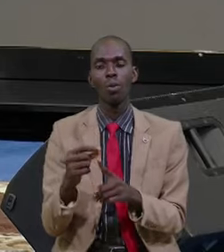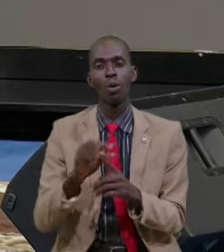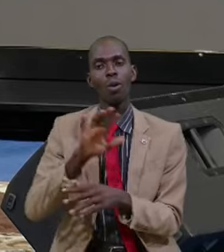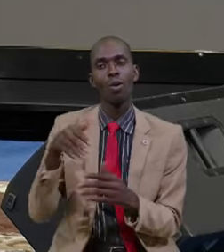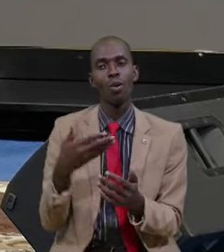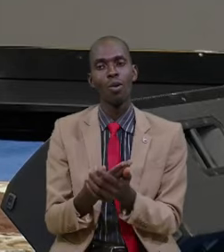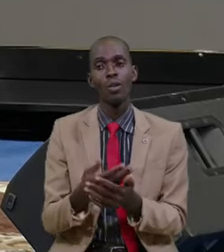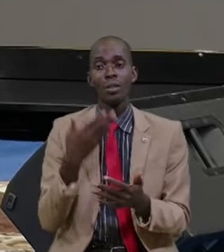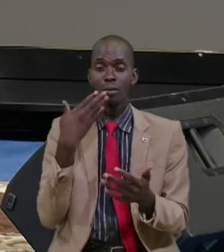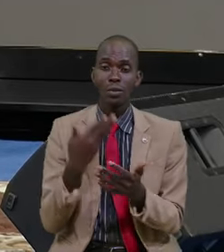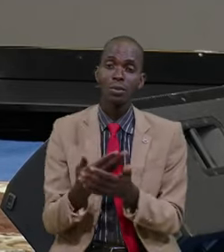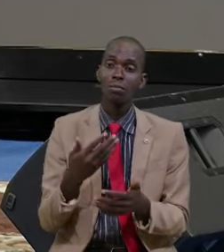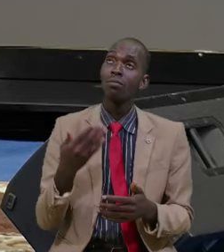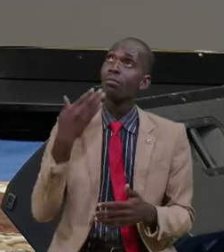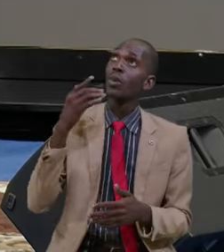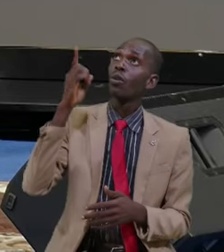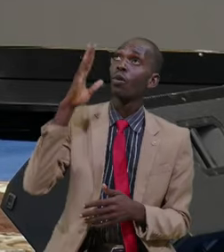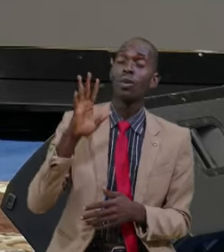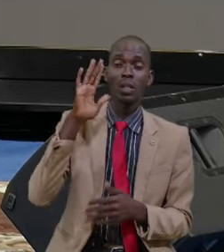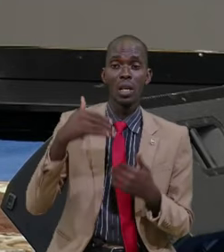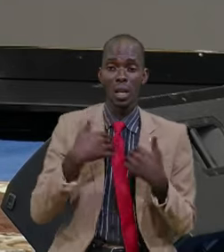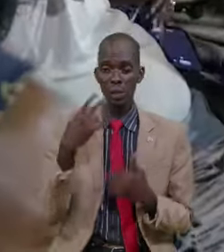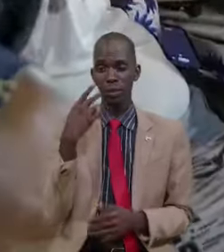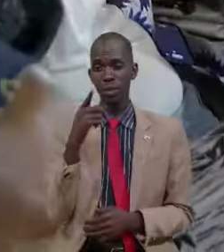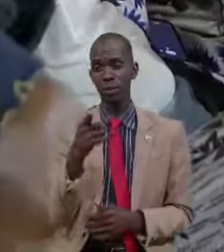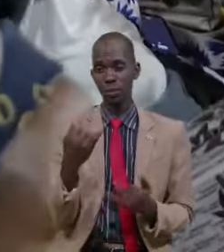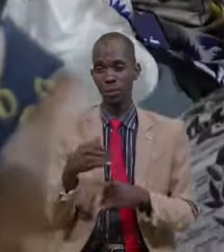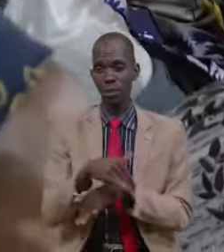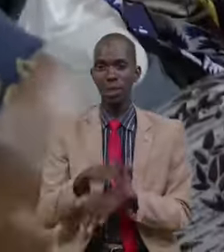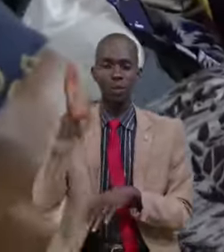God he's going to loose you and let you go free.